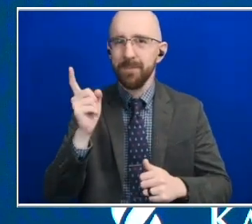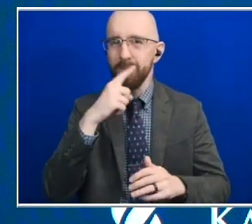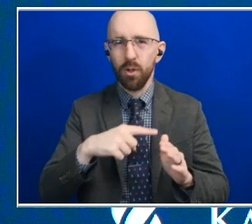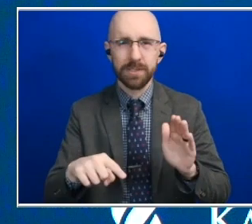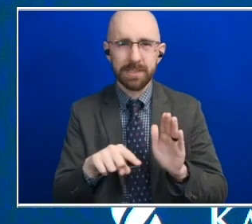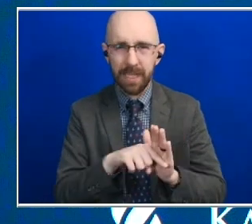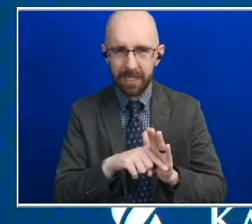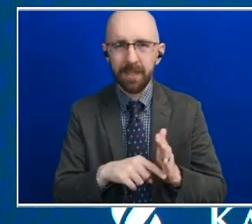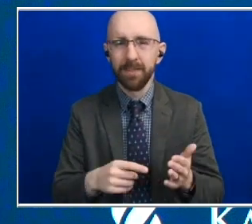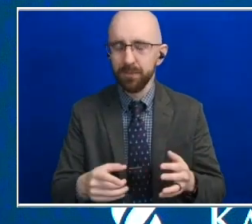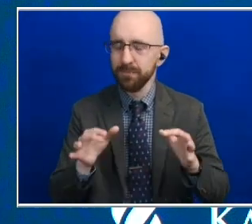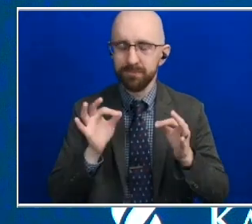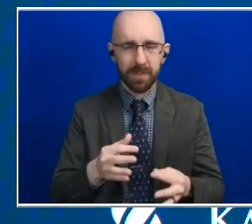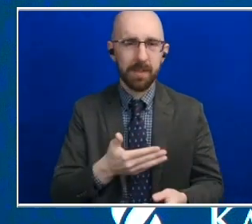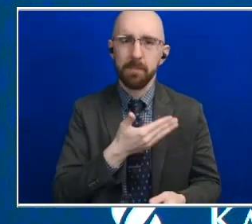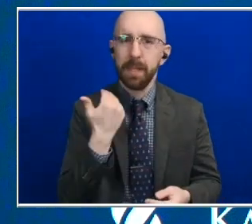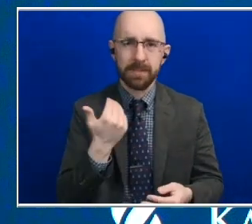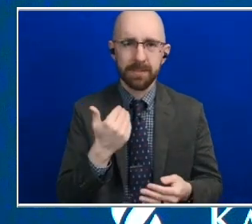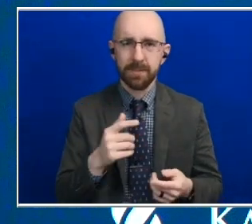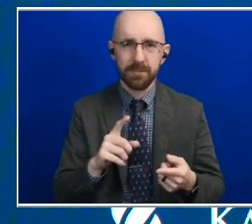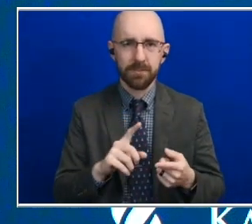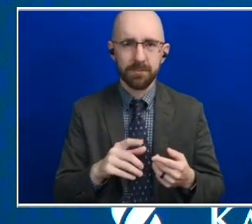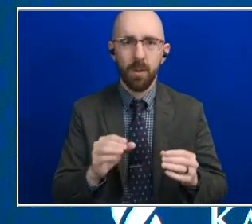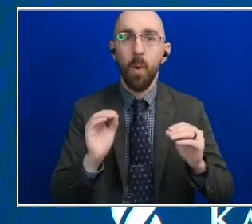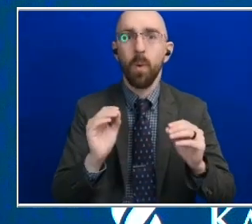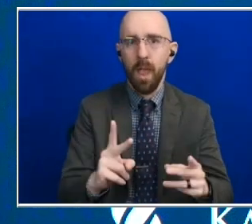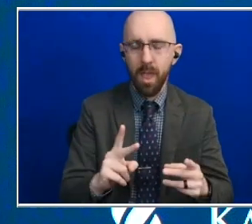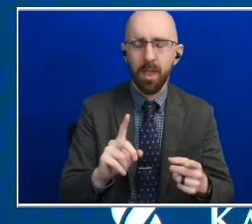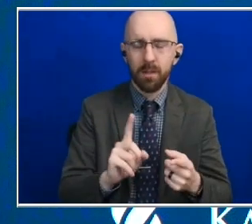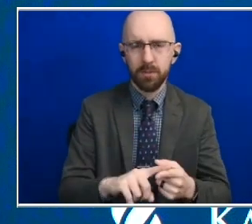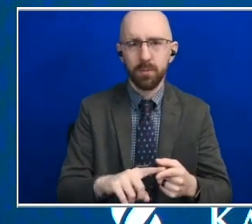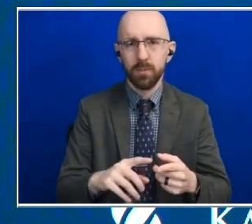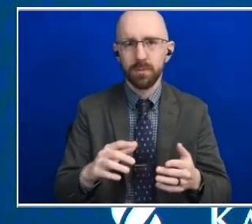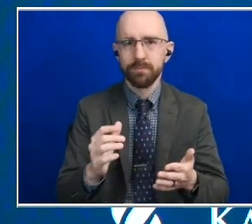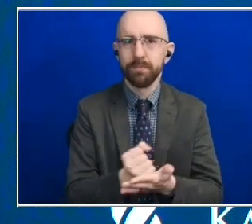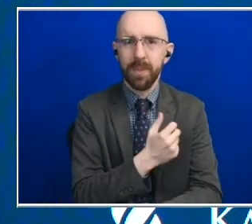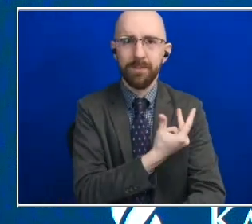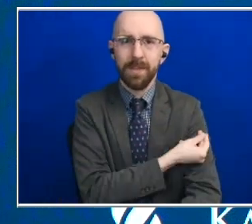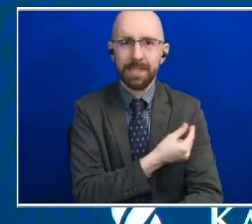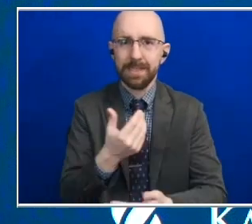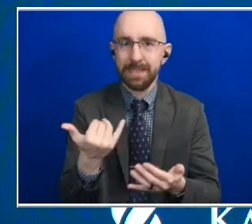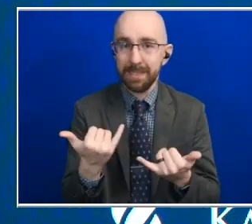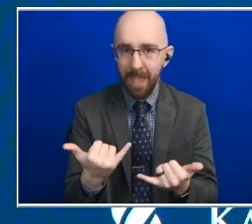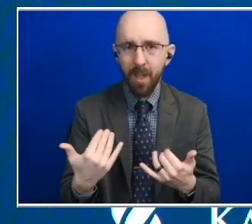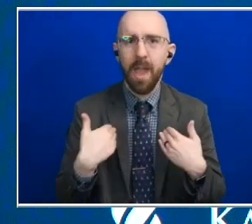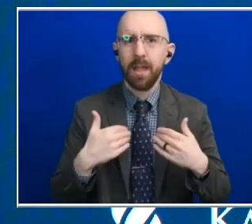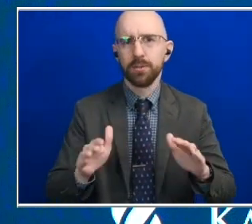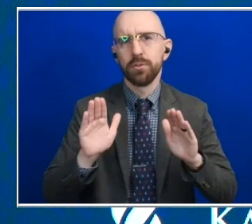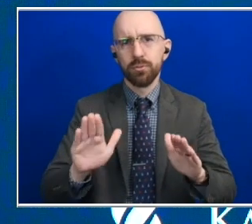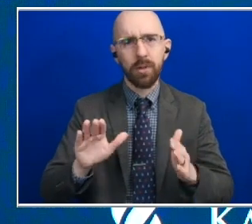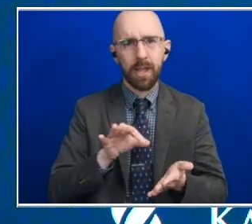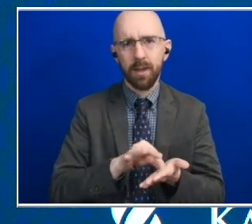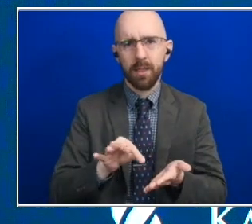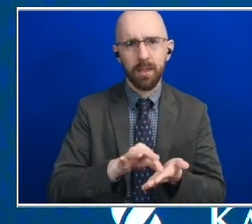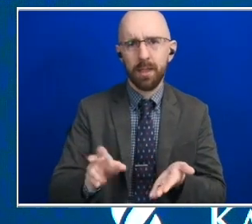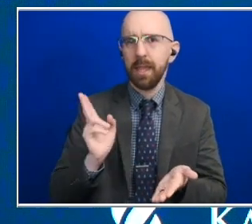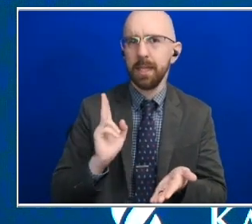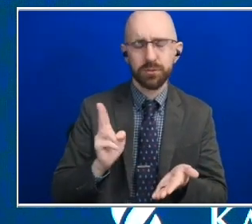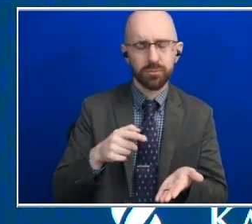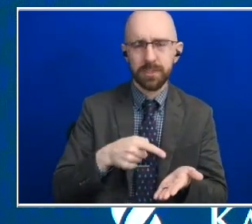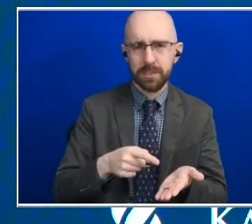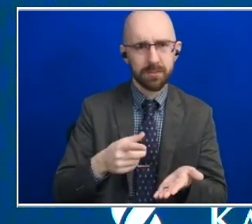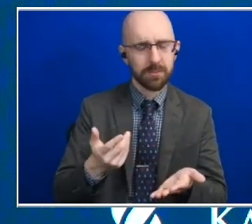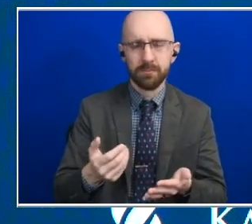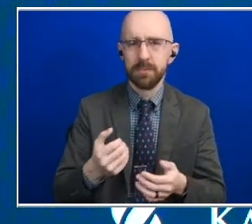it is always okay if you are unsure to get the vaccine dose now. It has a great track record of being very safe and very